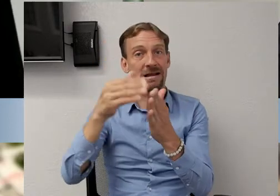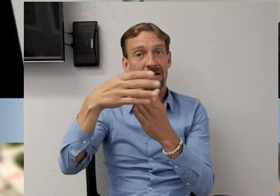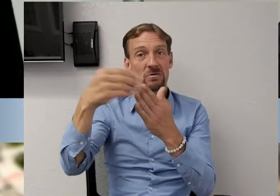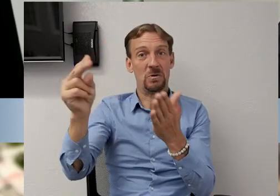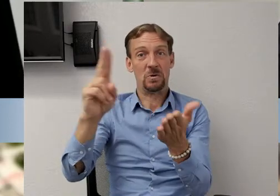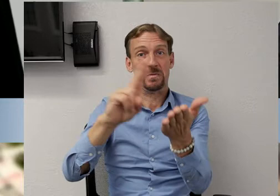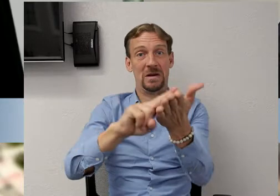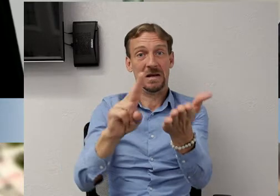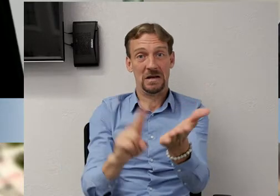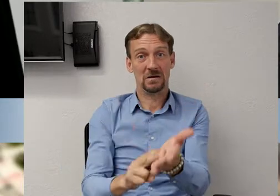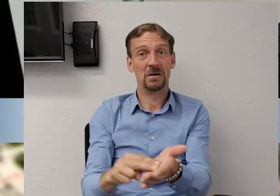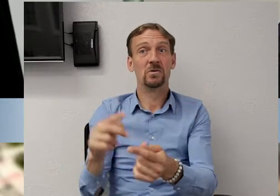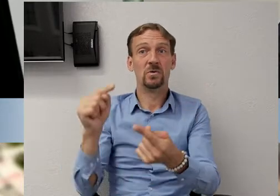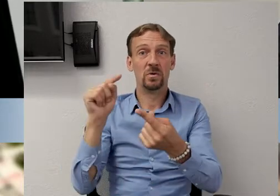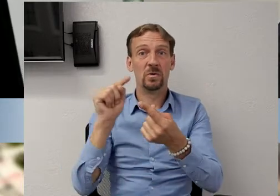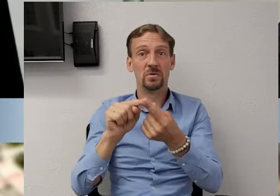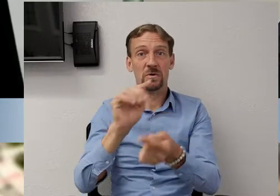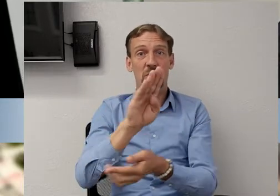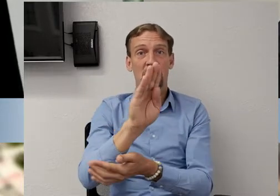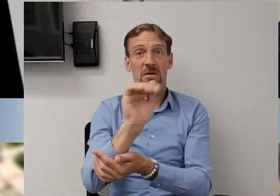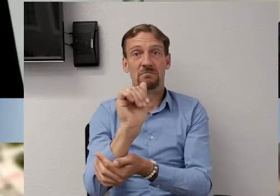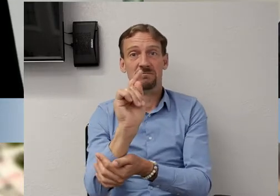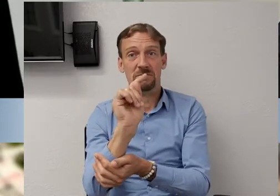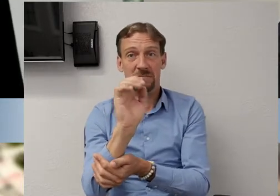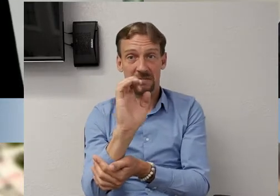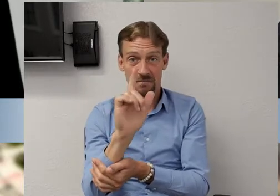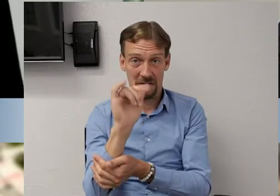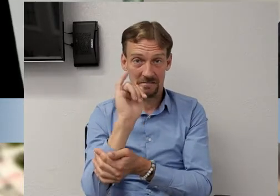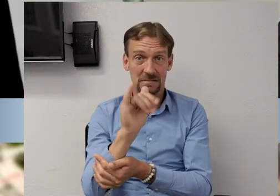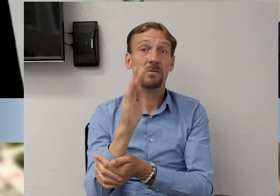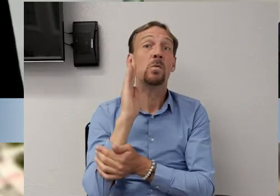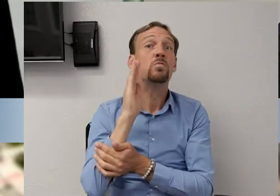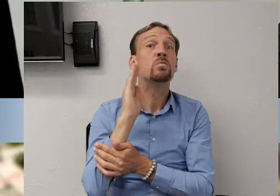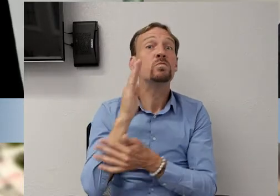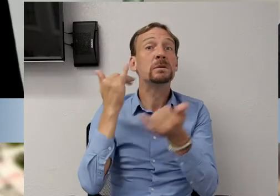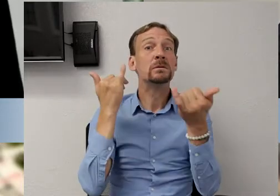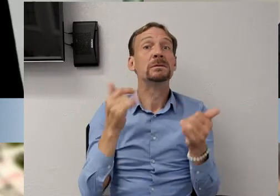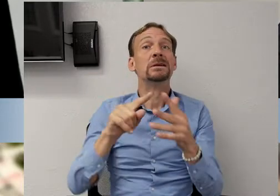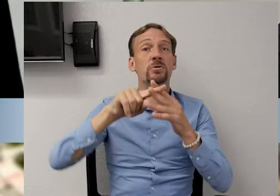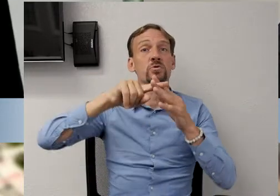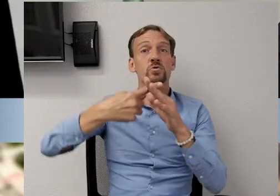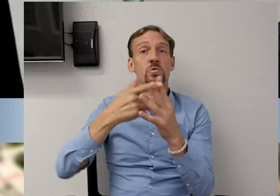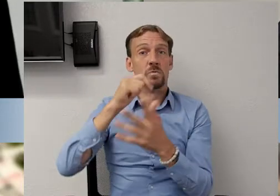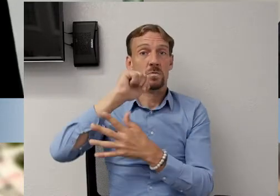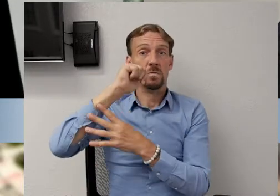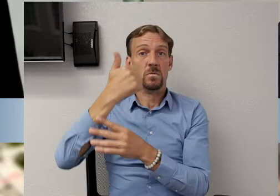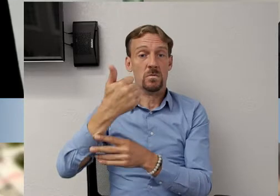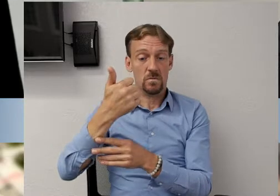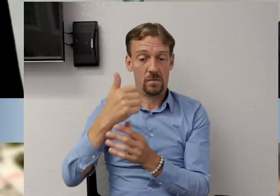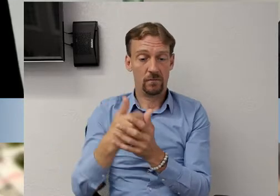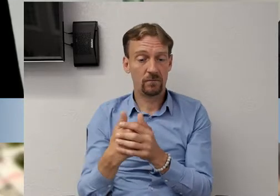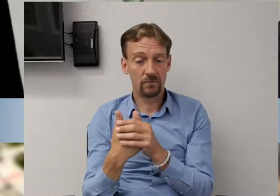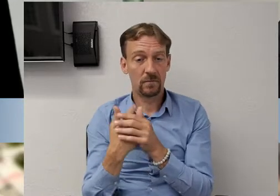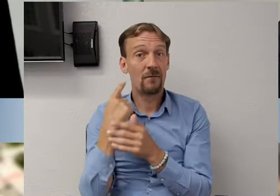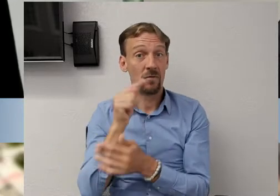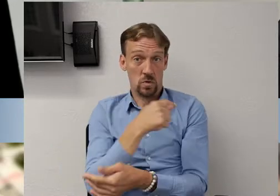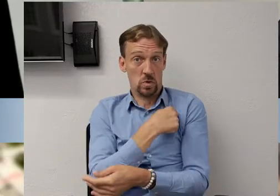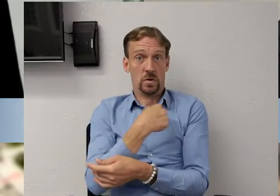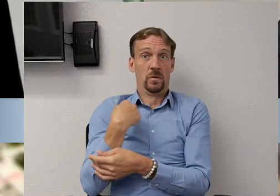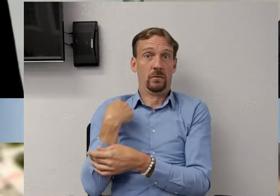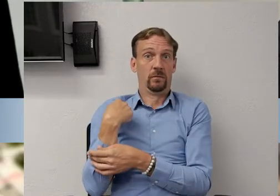contract to Battelle that will now, starting tomorrow, for